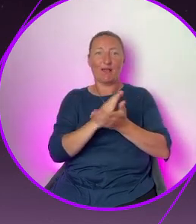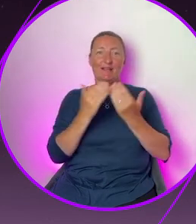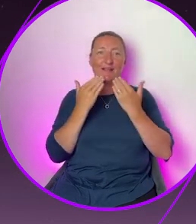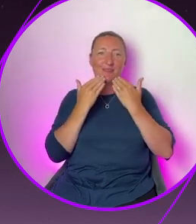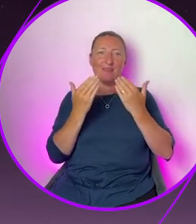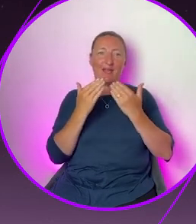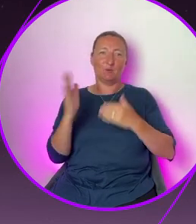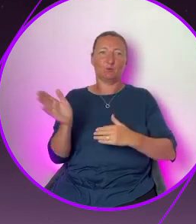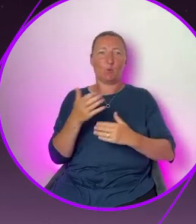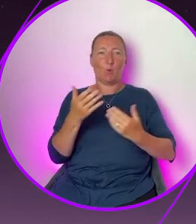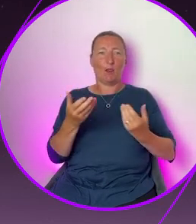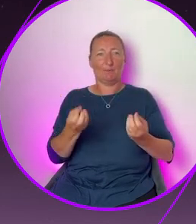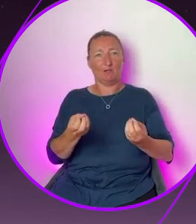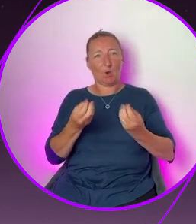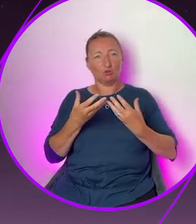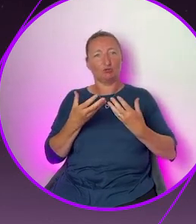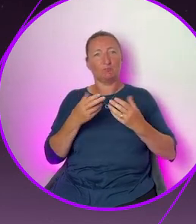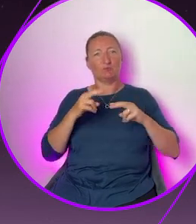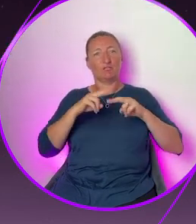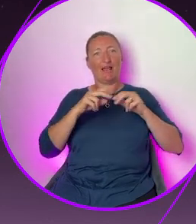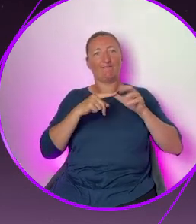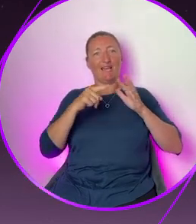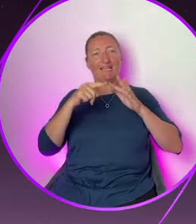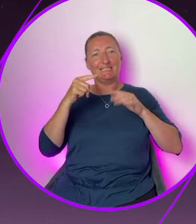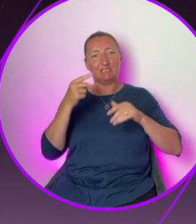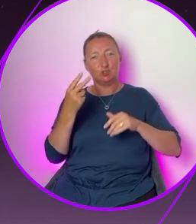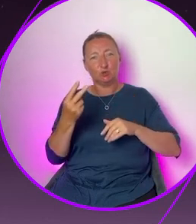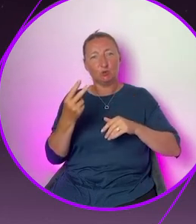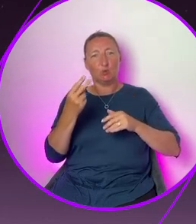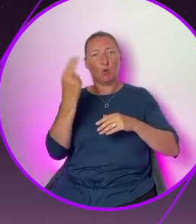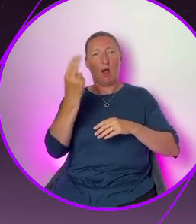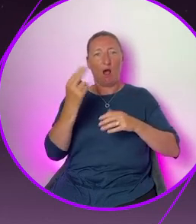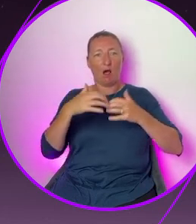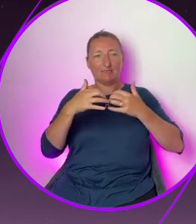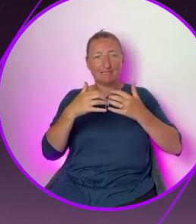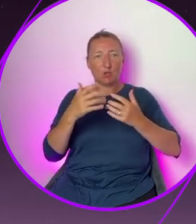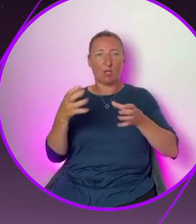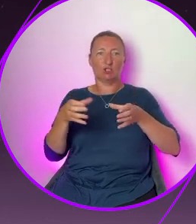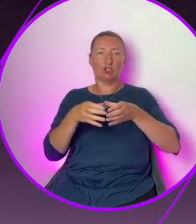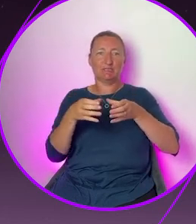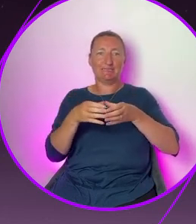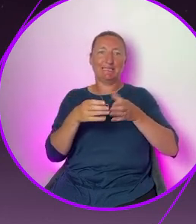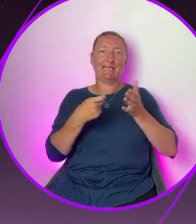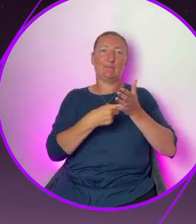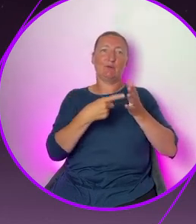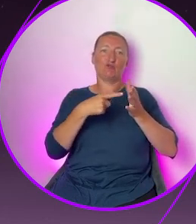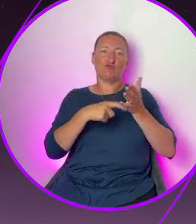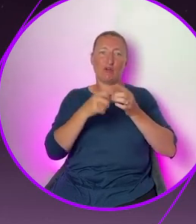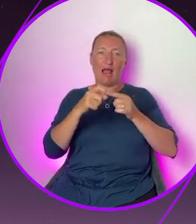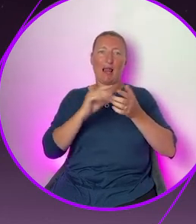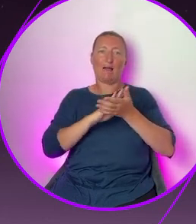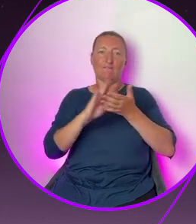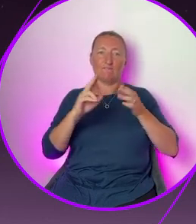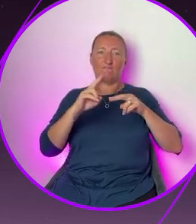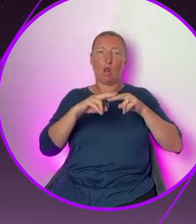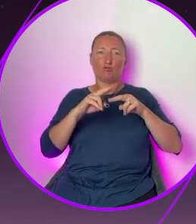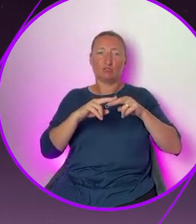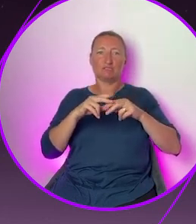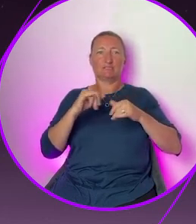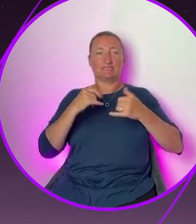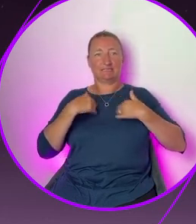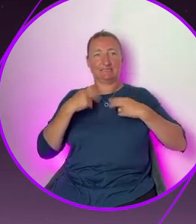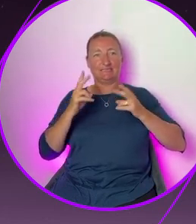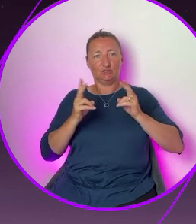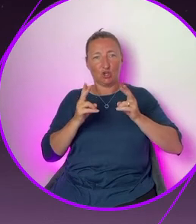you to everyone who's contributed to Fae 2. Thank you to the Arts Technologies team. Thank you to Ralph. Thank you to Florence. Thank you to